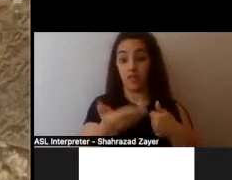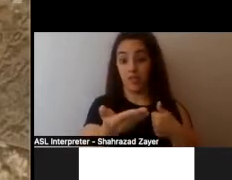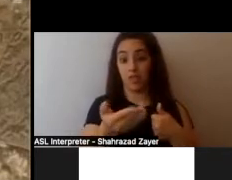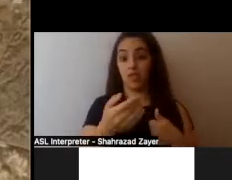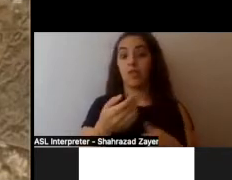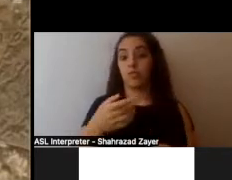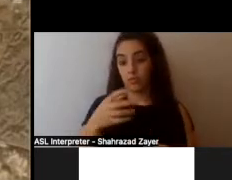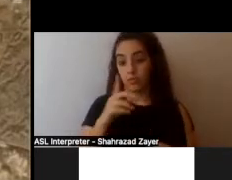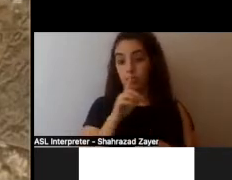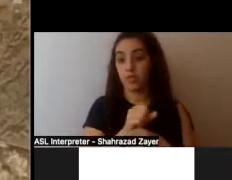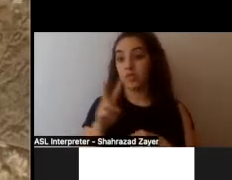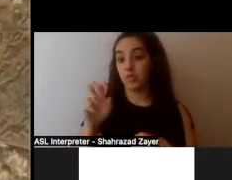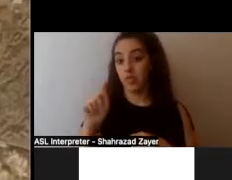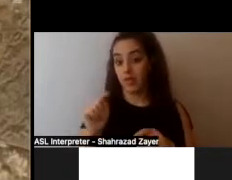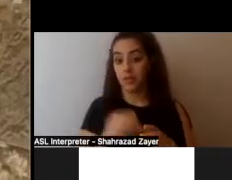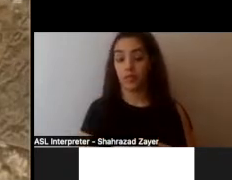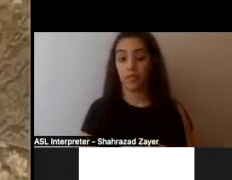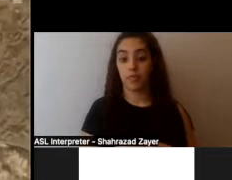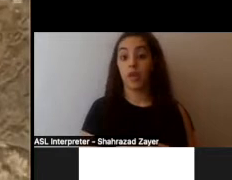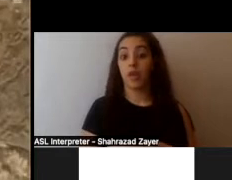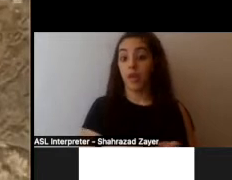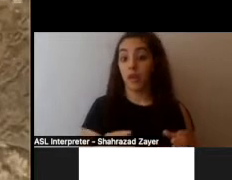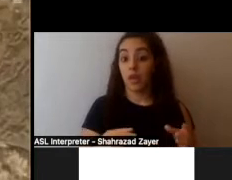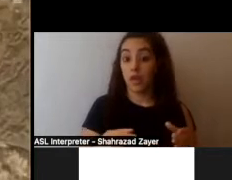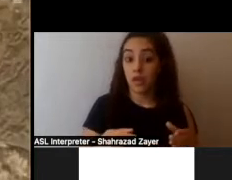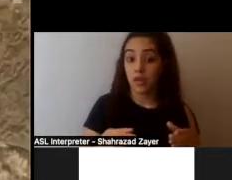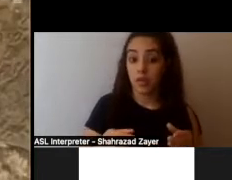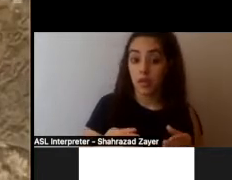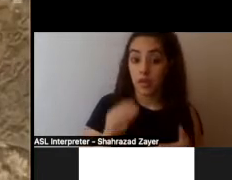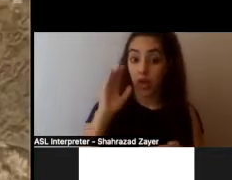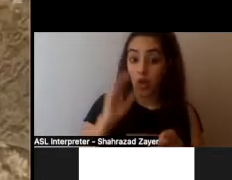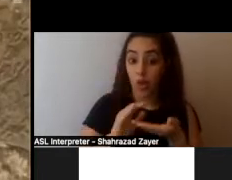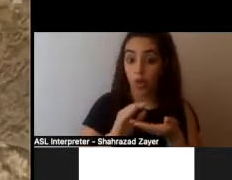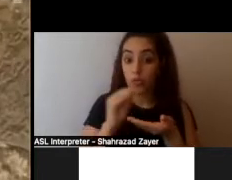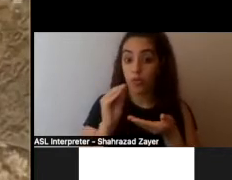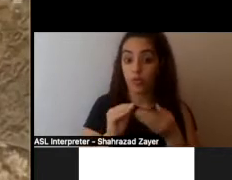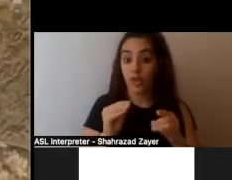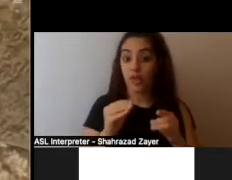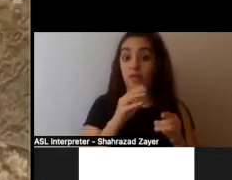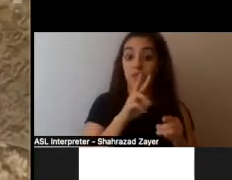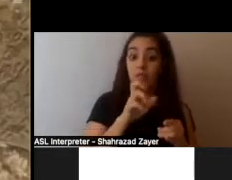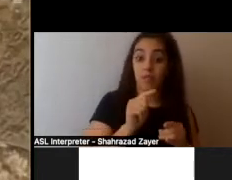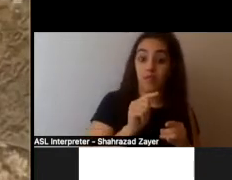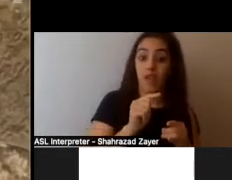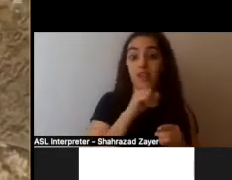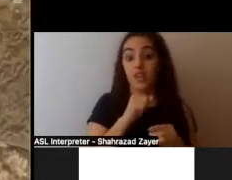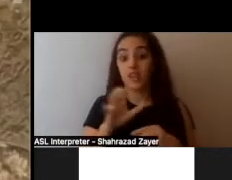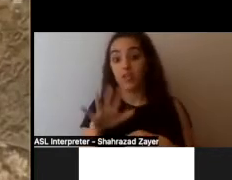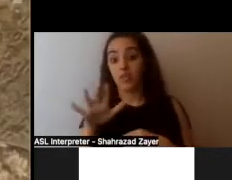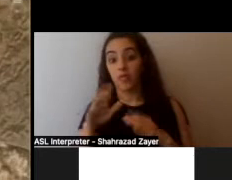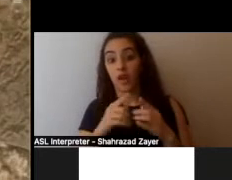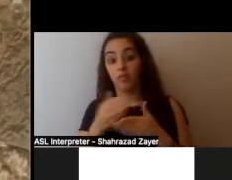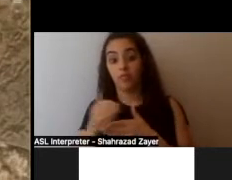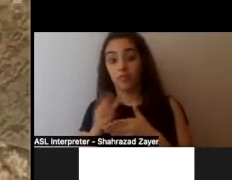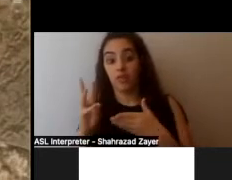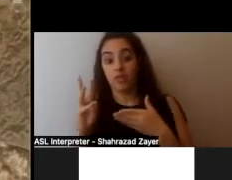population is veteran age 55 to 64. About 0.5% are age 65 to 74,